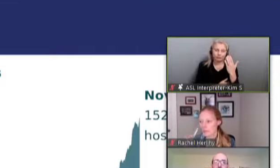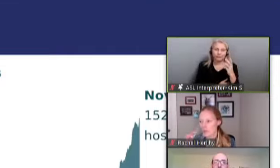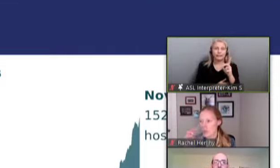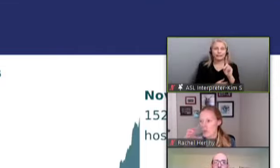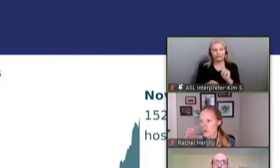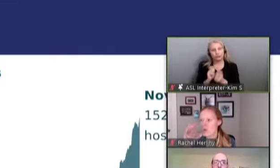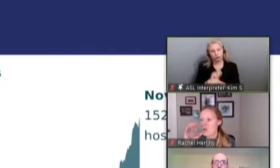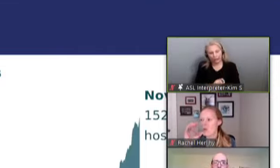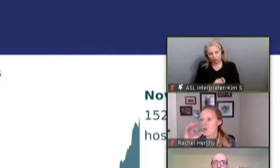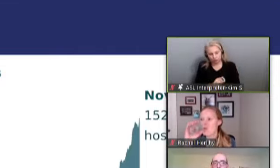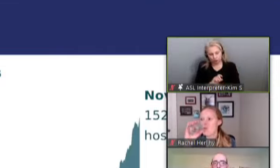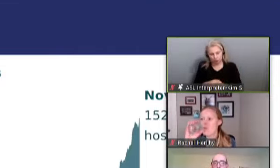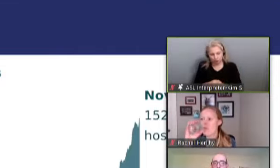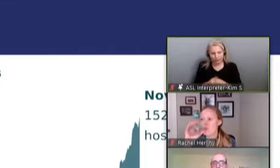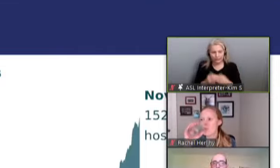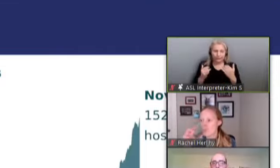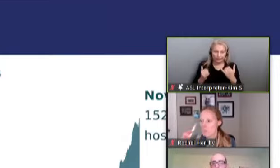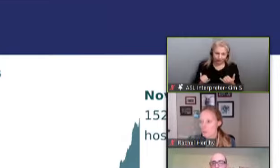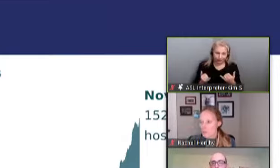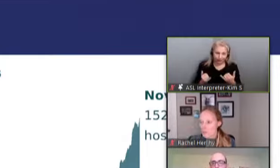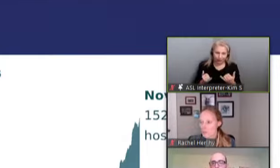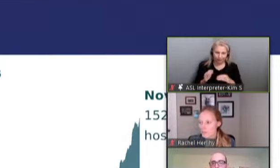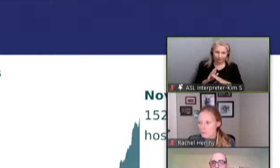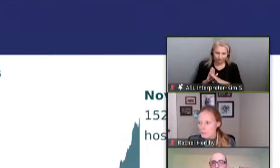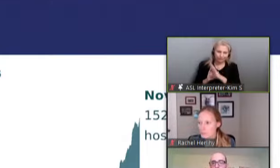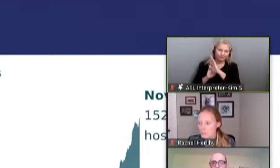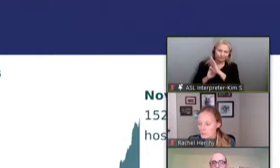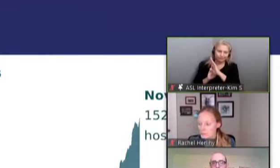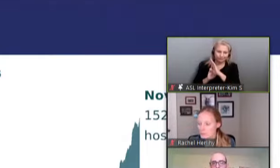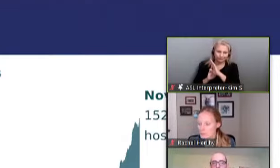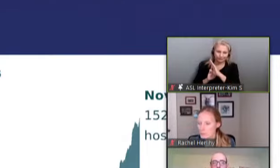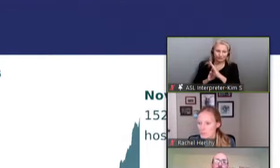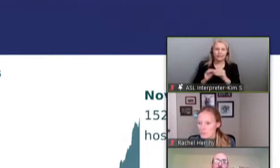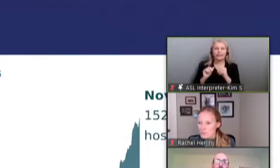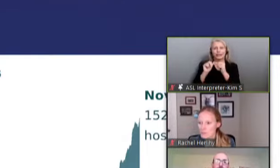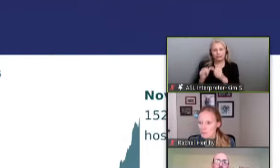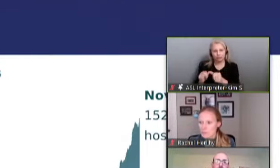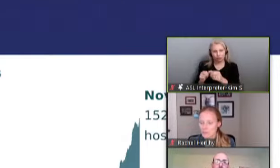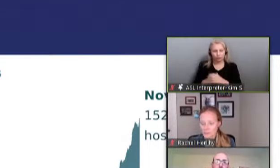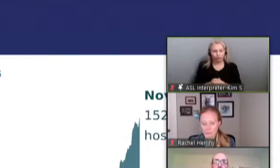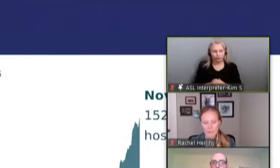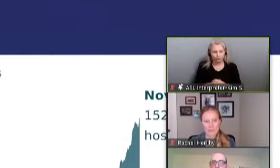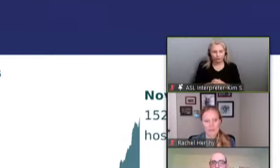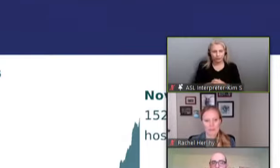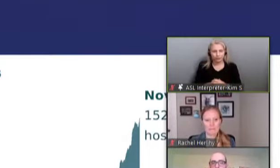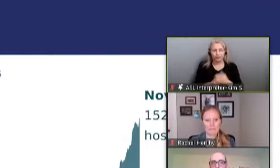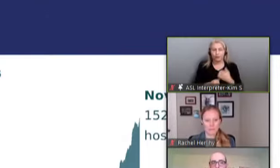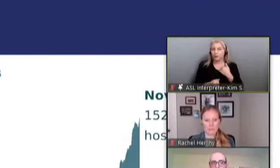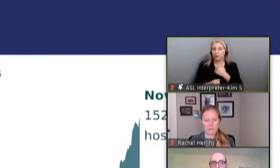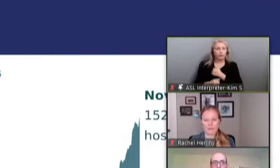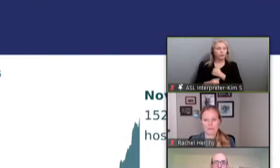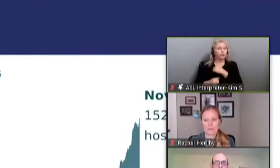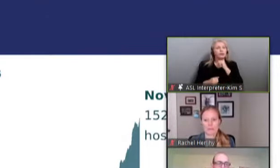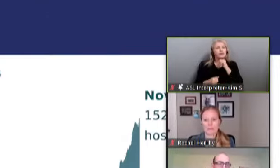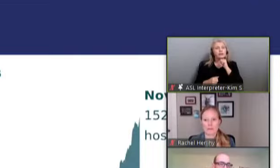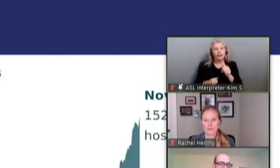around, and our overall upward trajectory does continue. We are not at that